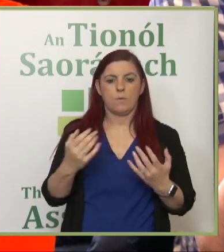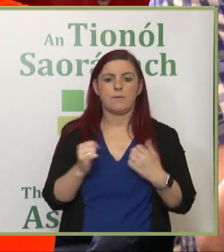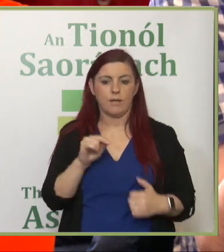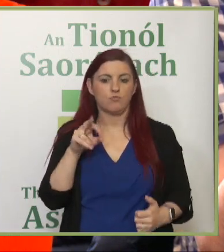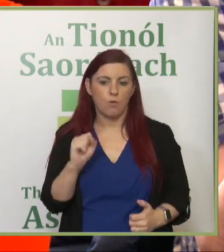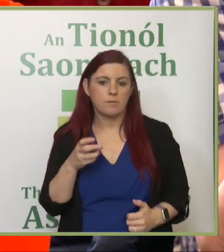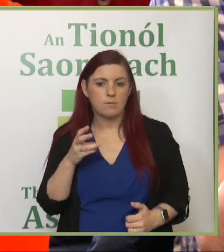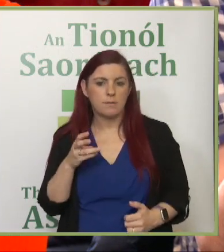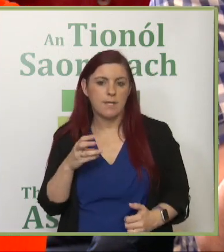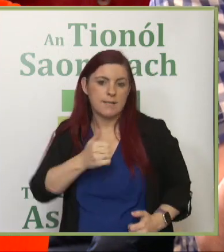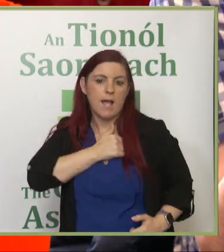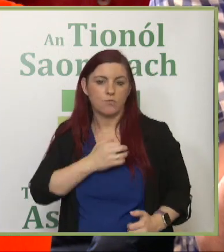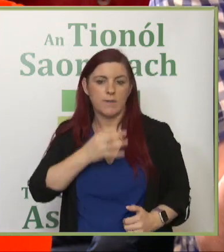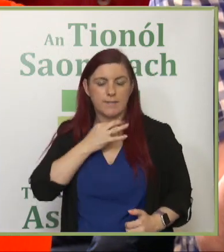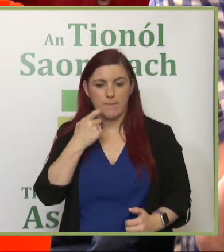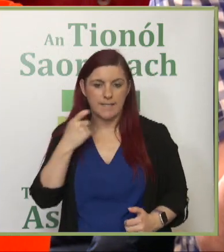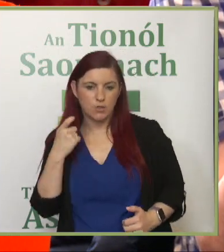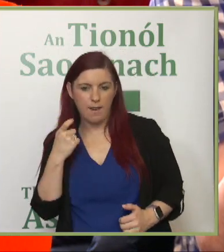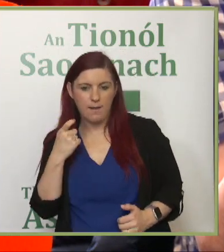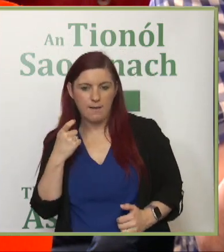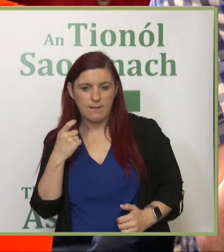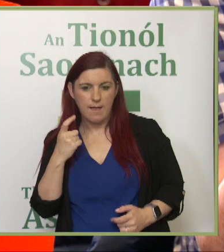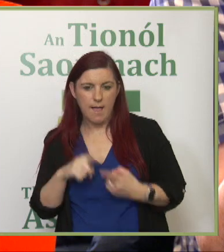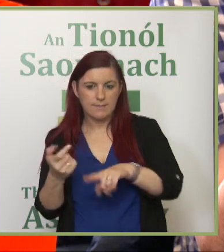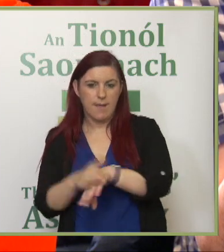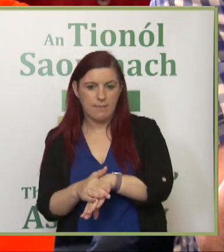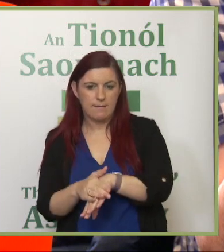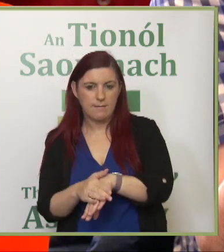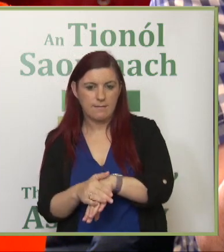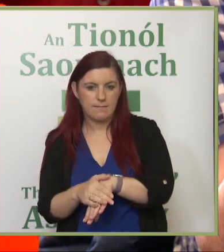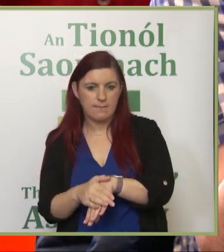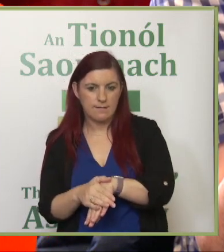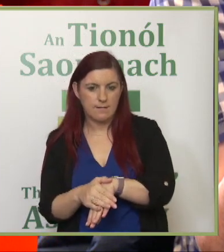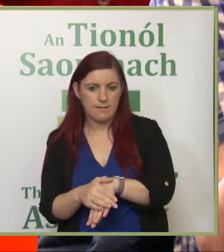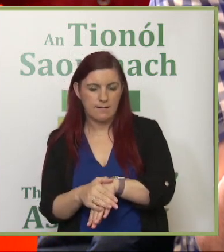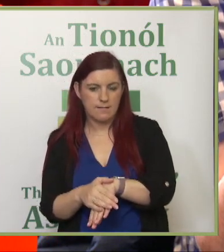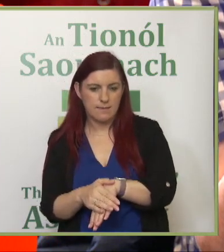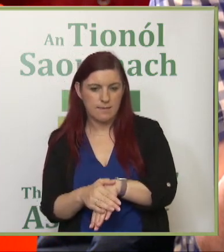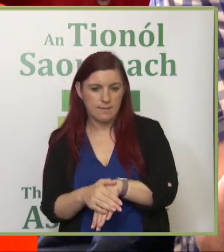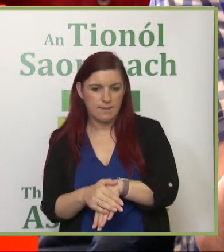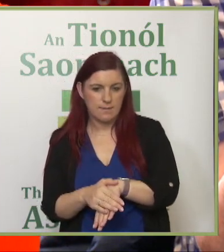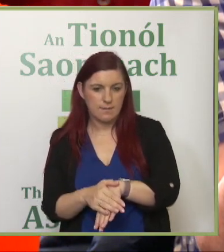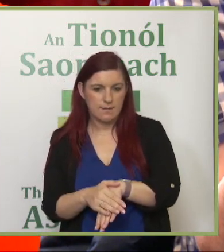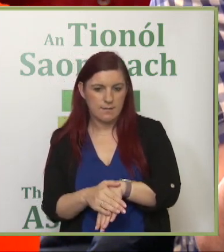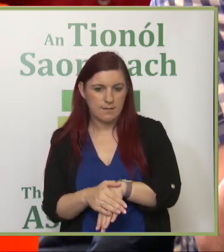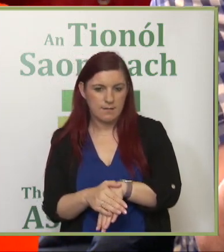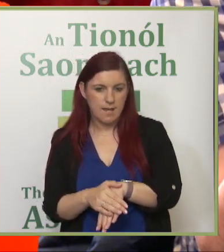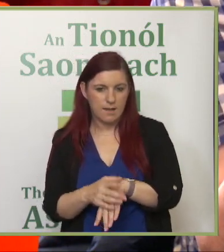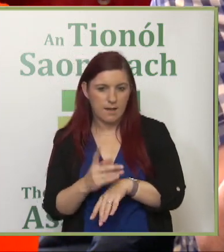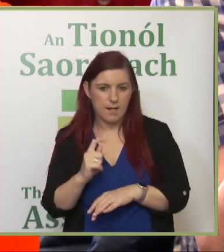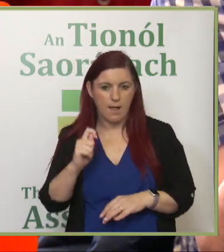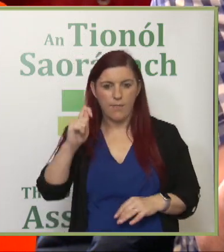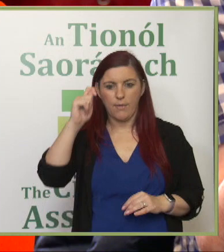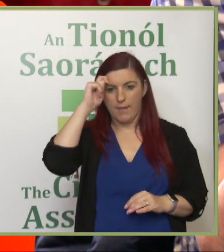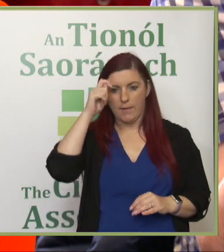ultimately is at risk of addiction and death. And I think the way you were presenting it was a way to